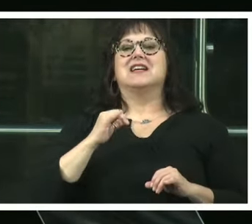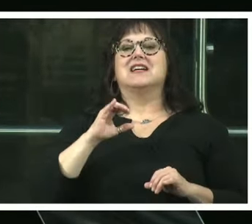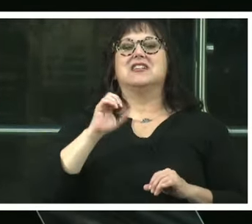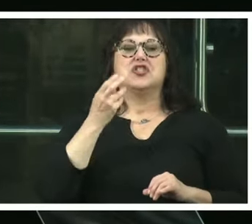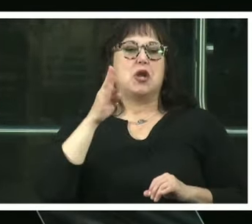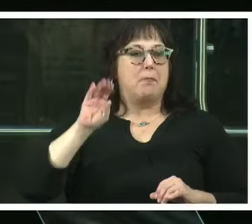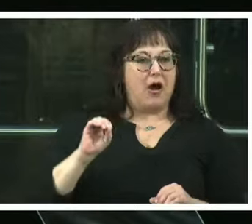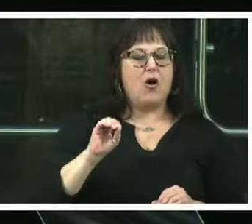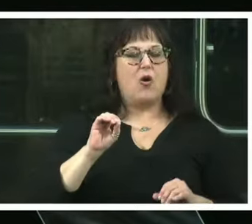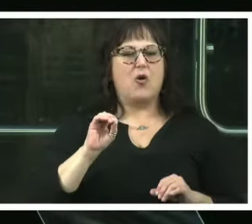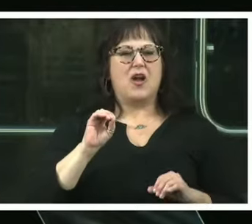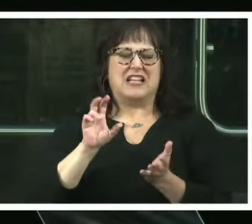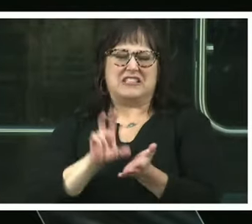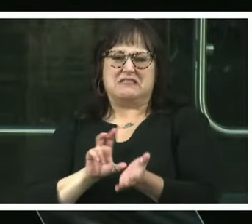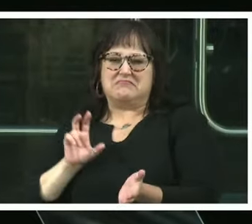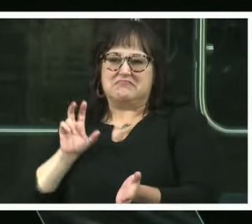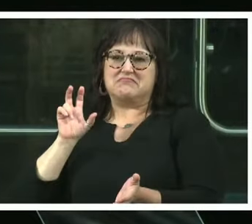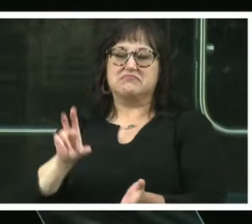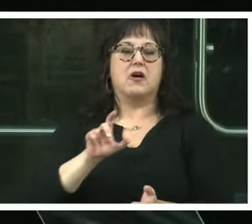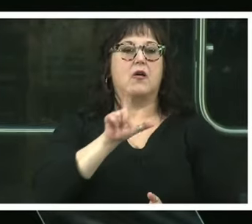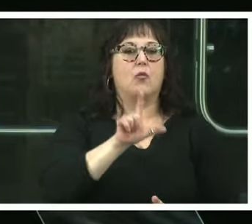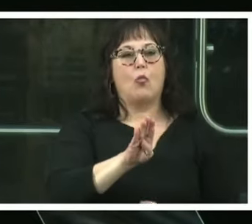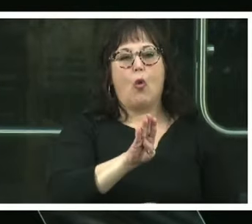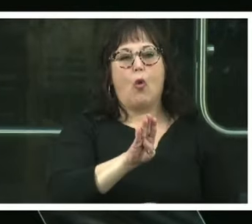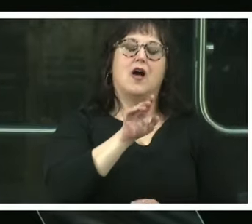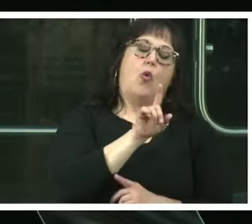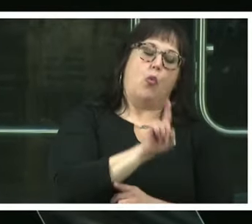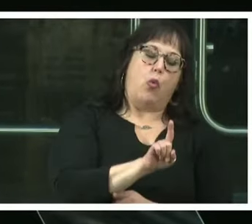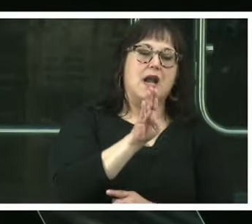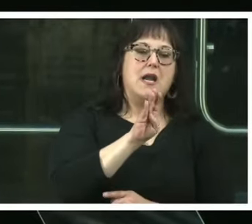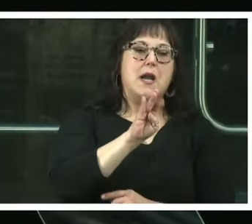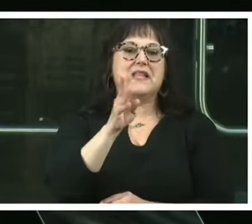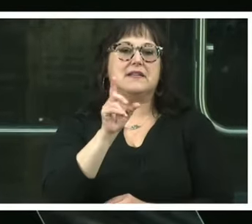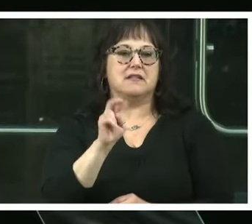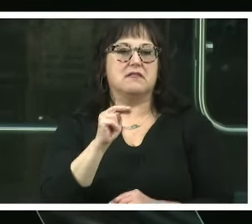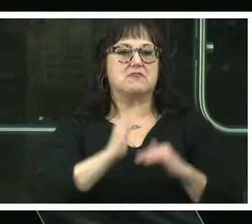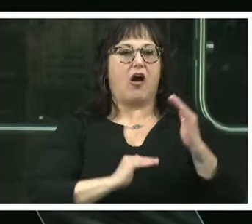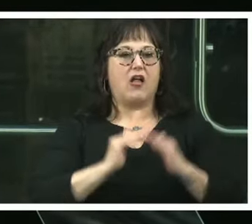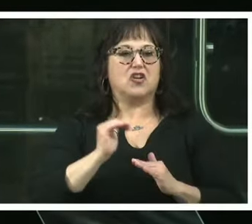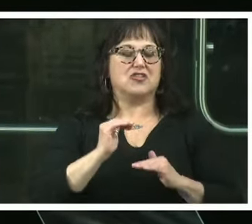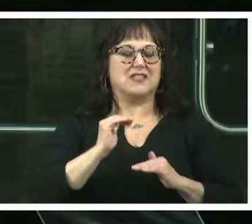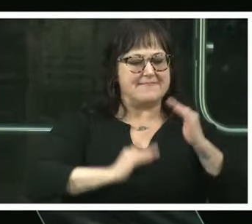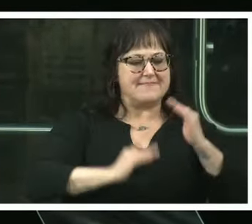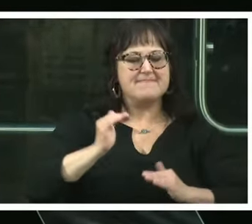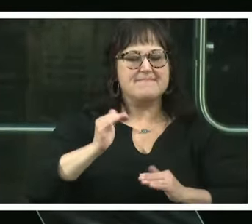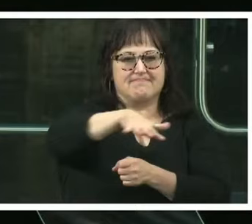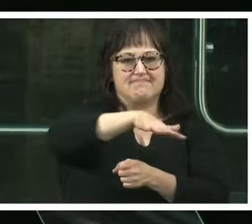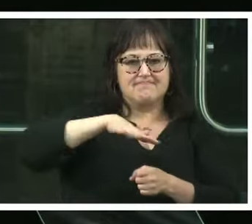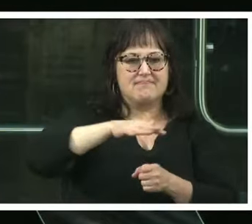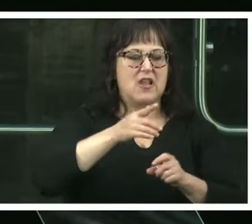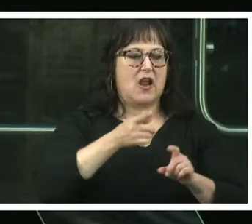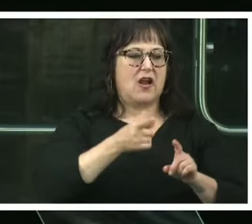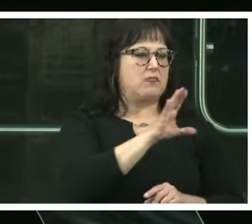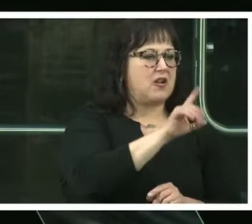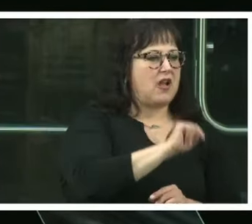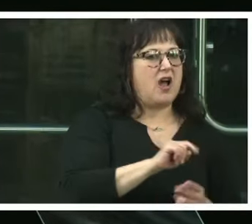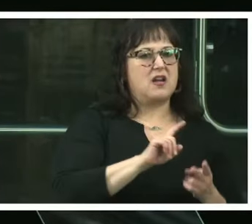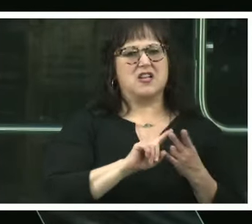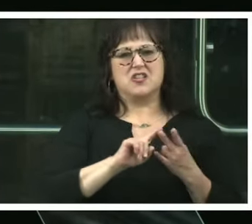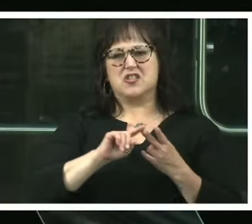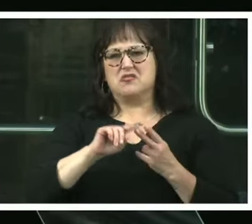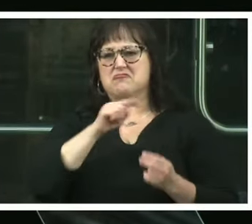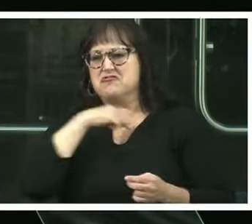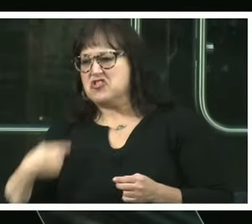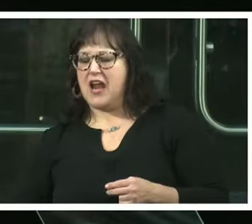investing $1 billion in the building and the surrounding area. From Connecticut to China to Panama,